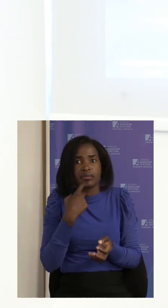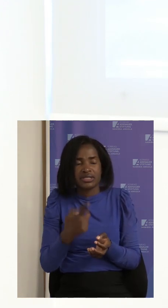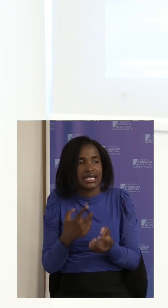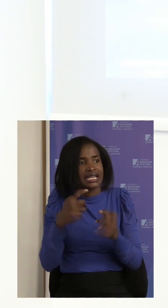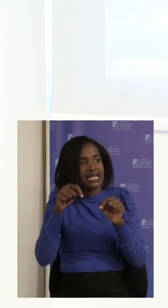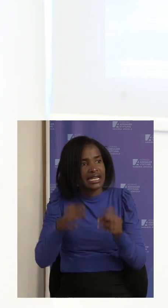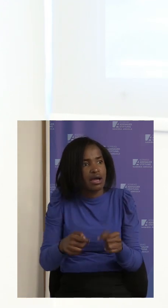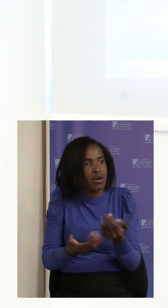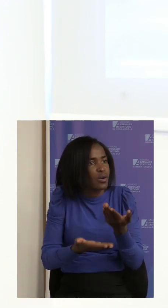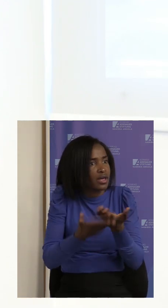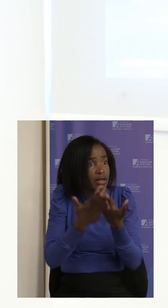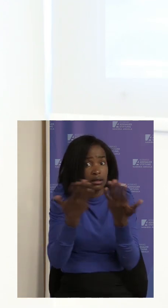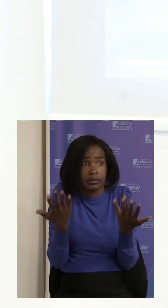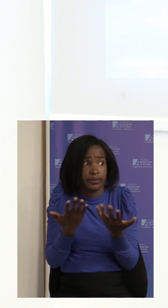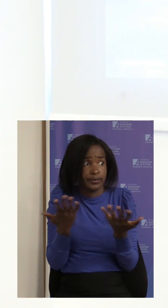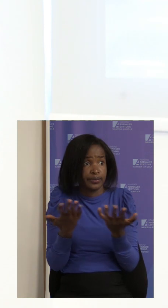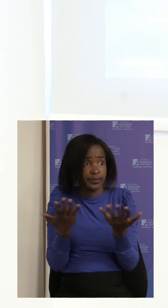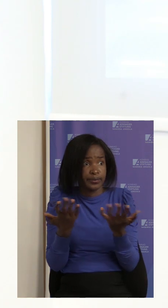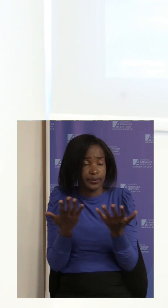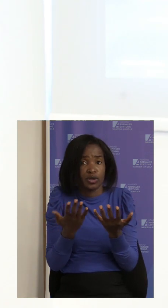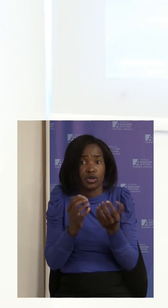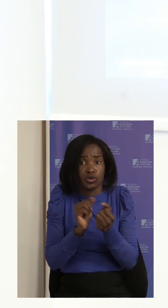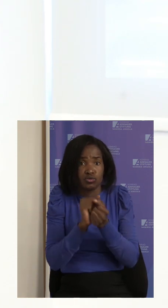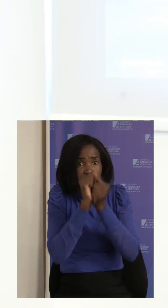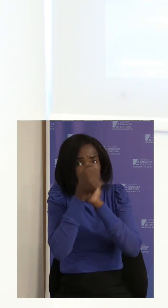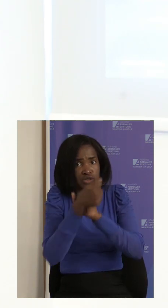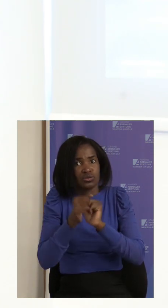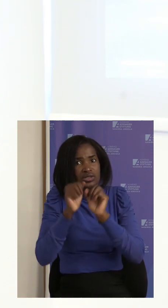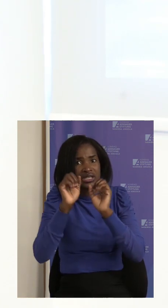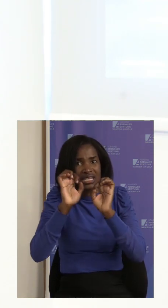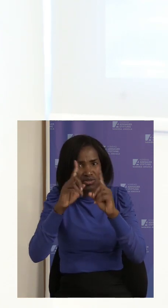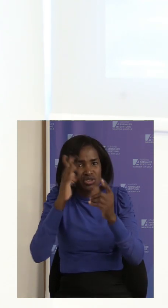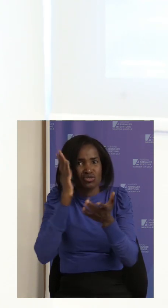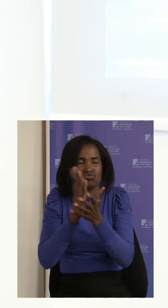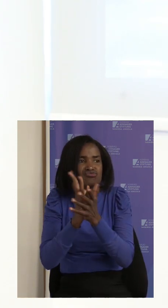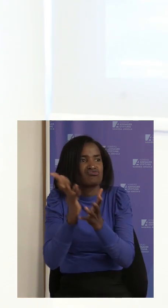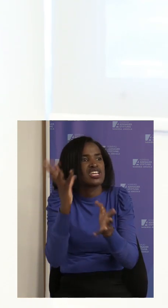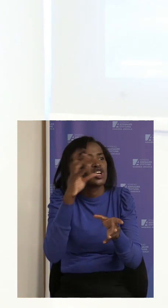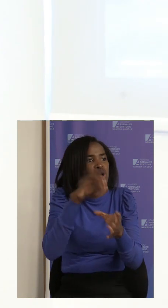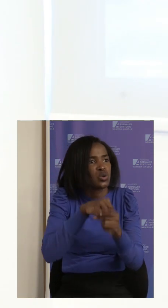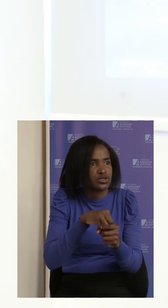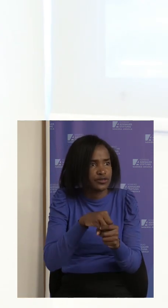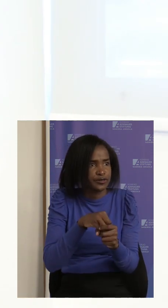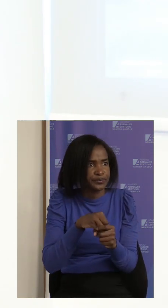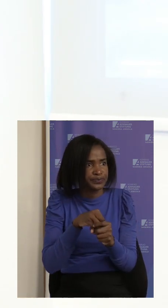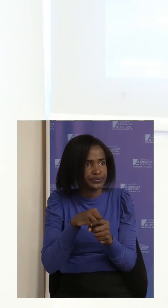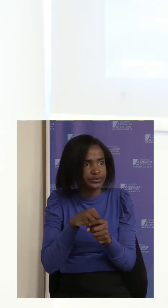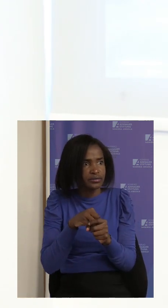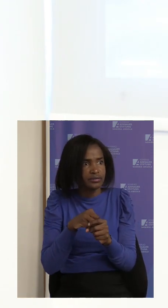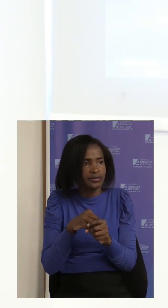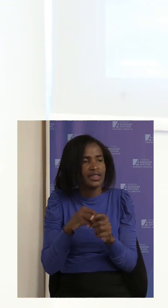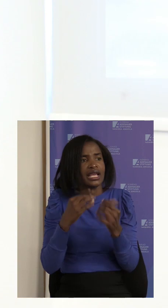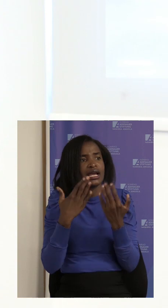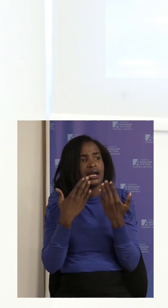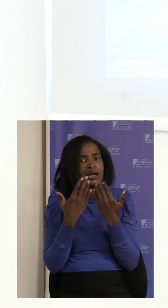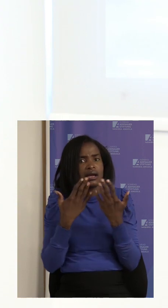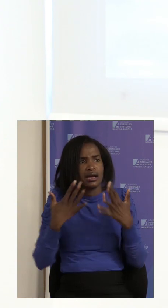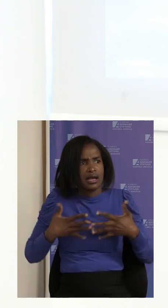is being done to make education inclusive. And I'm glad to hear embracing the refocus